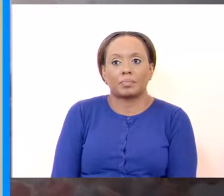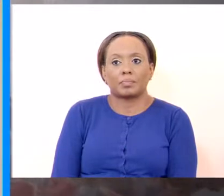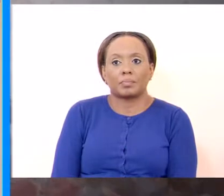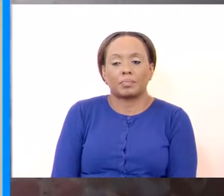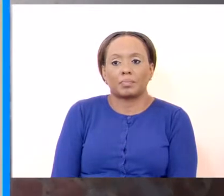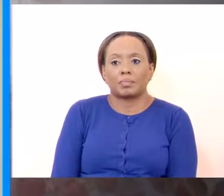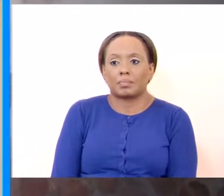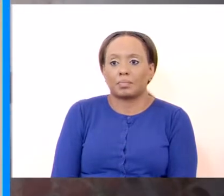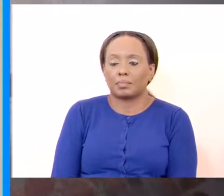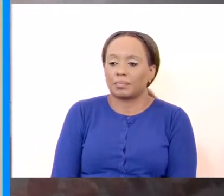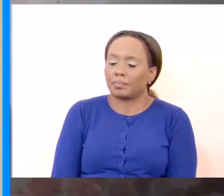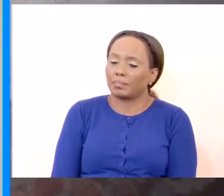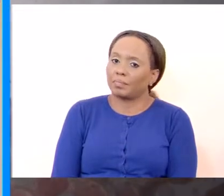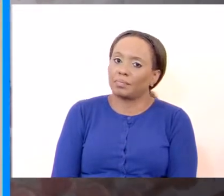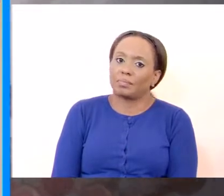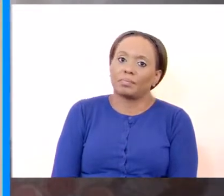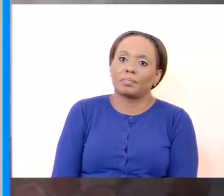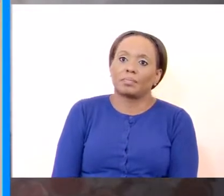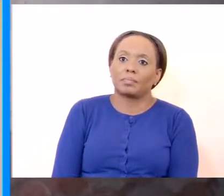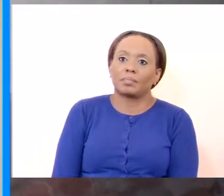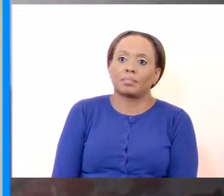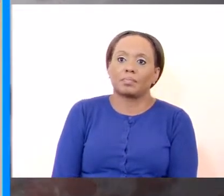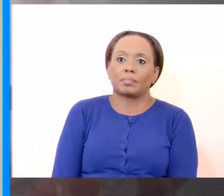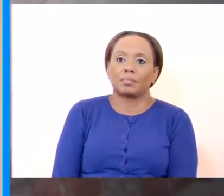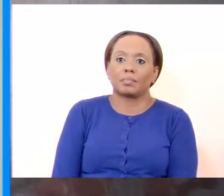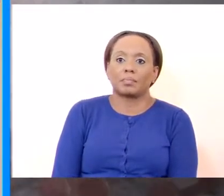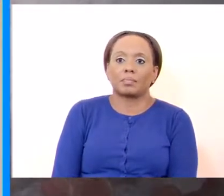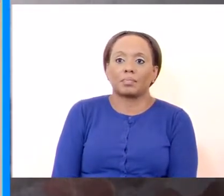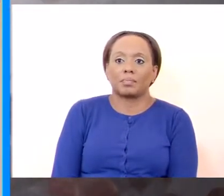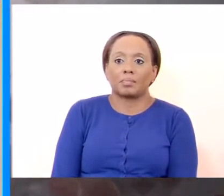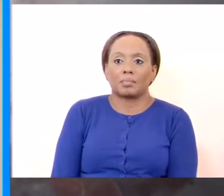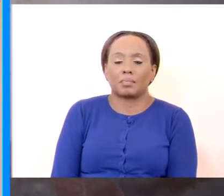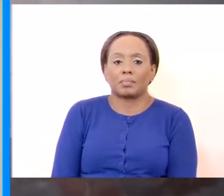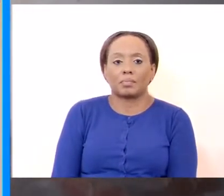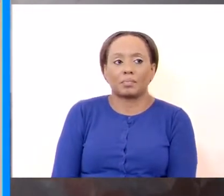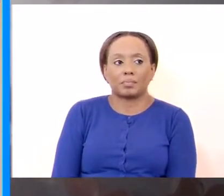case foundation. There's some way to act.